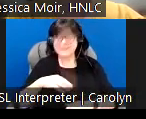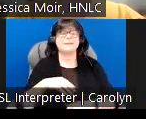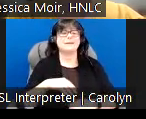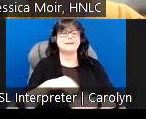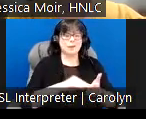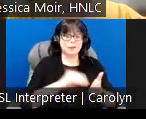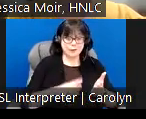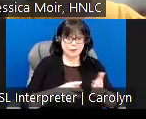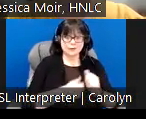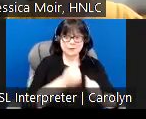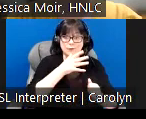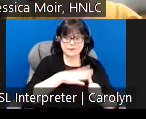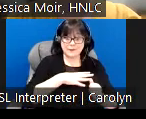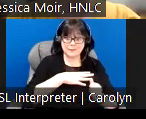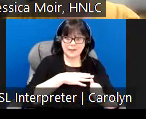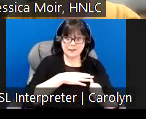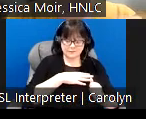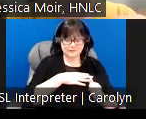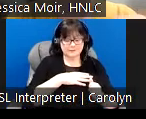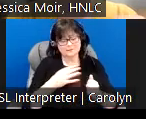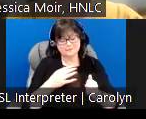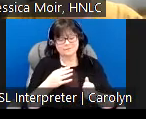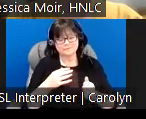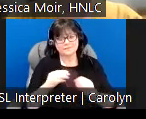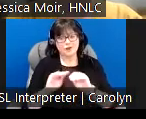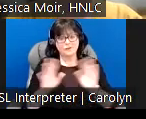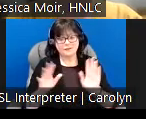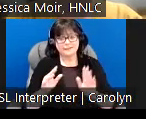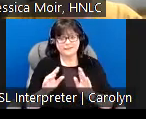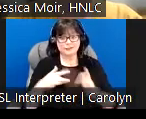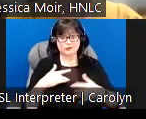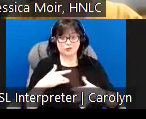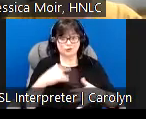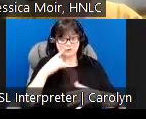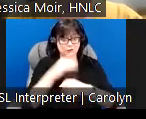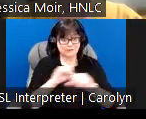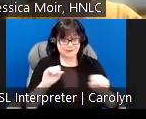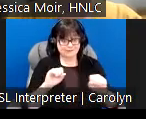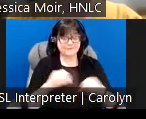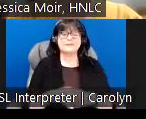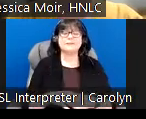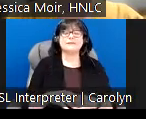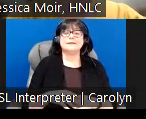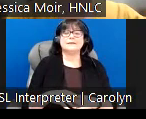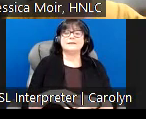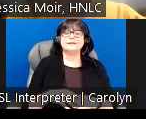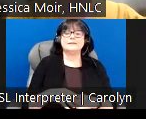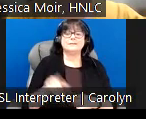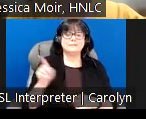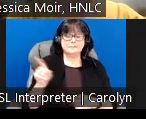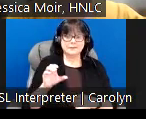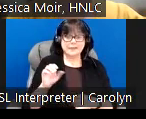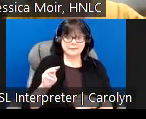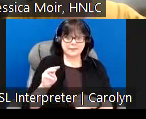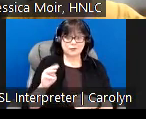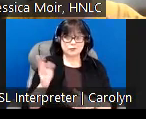that's obviously a safety concern for us. But also in talking to that case manager and getting that information, they